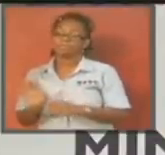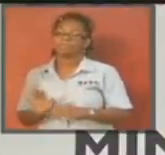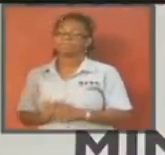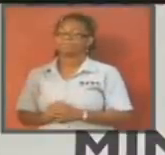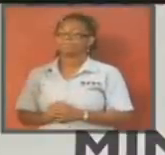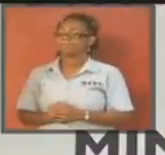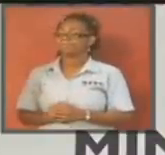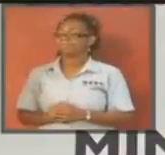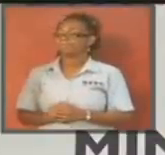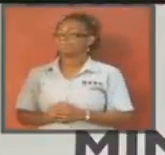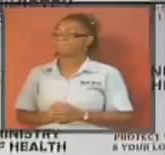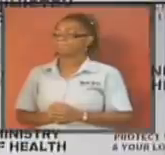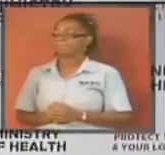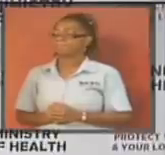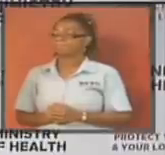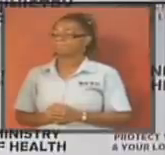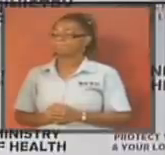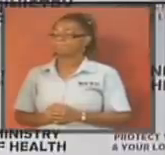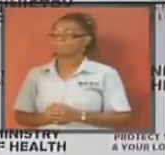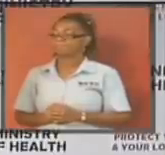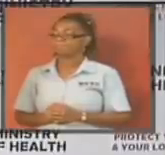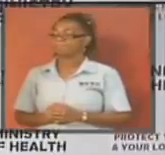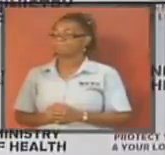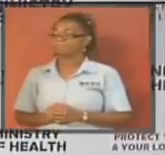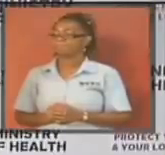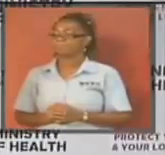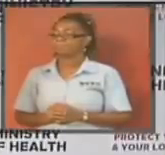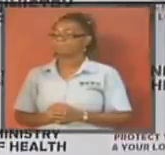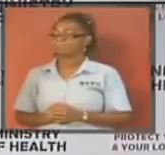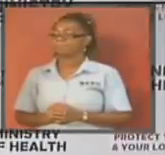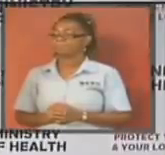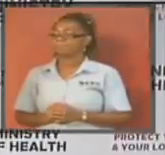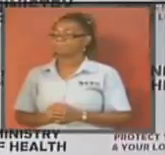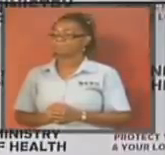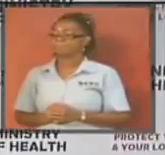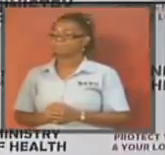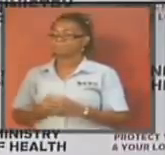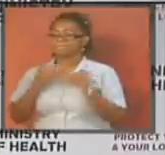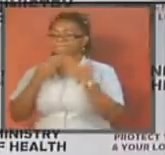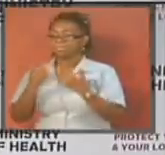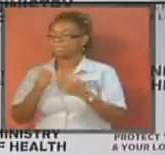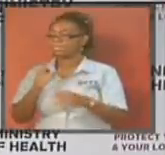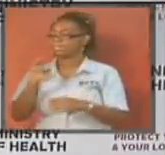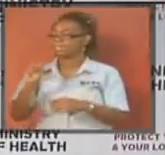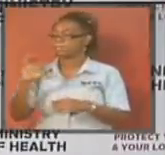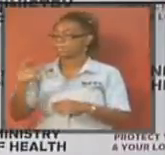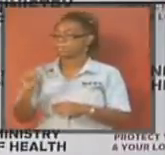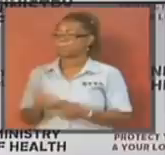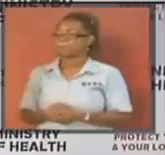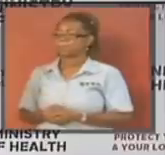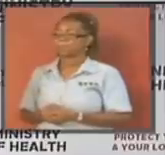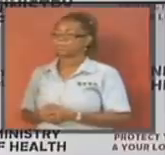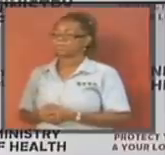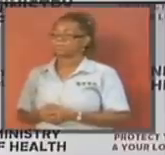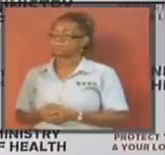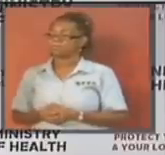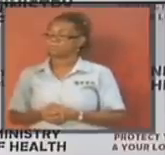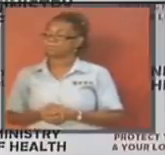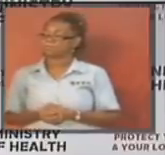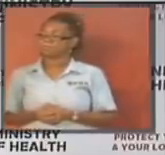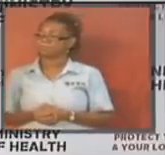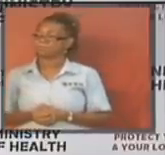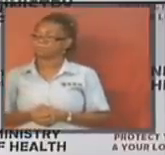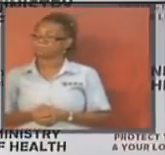process. Thank you for your response, CMO, and of course your question. vaccines. He has a question. Let him ask.